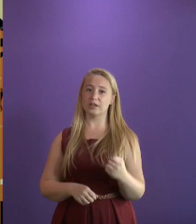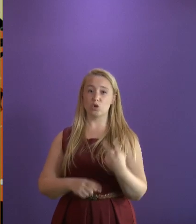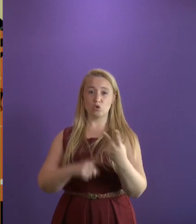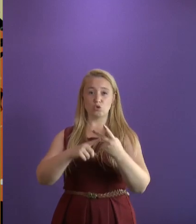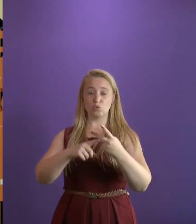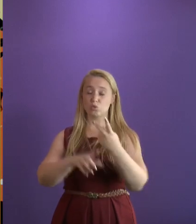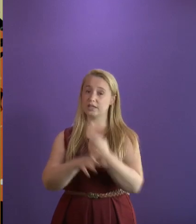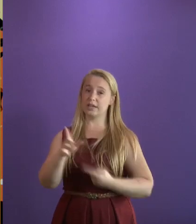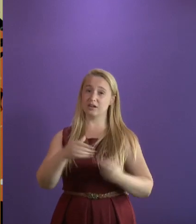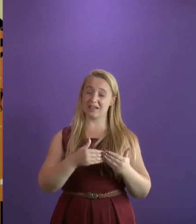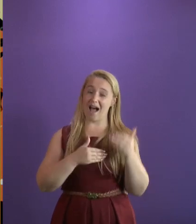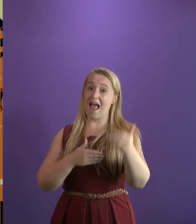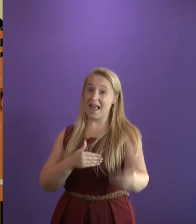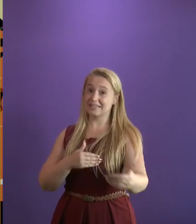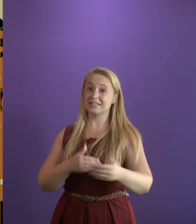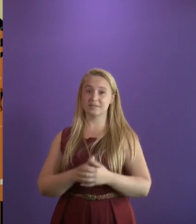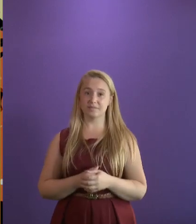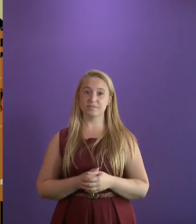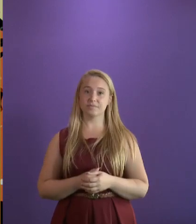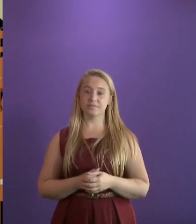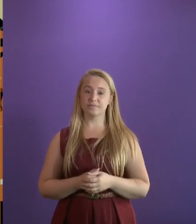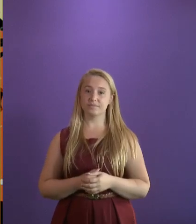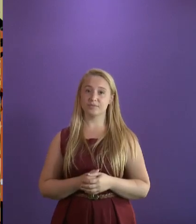schedule. That's something to be proud of.